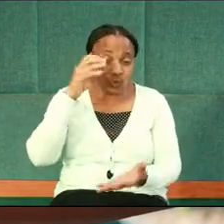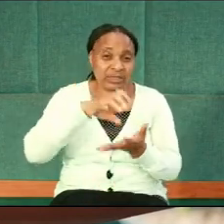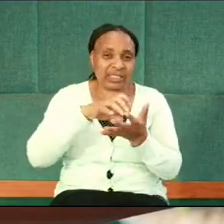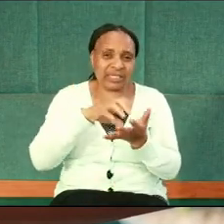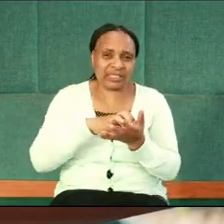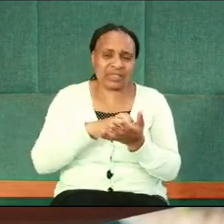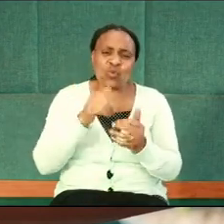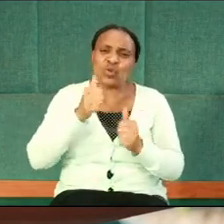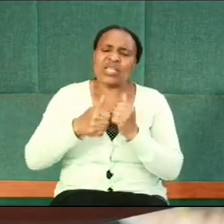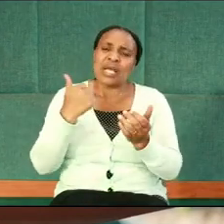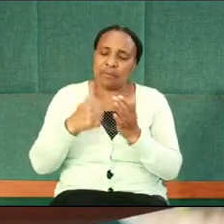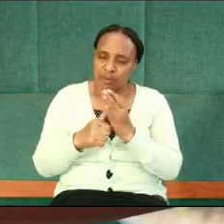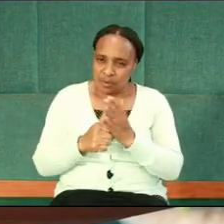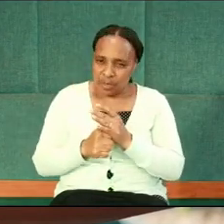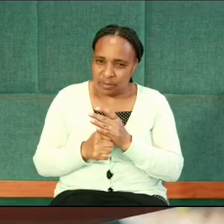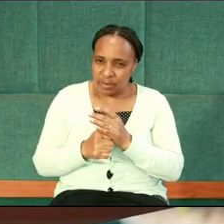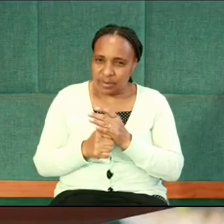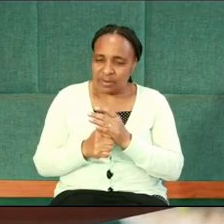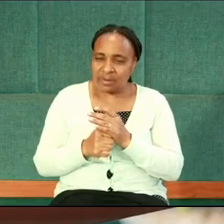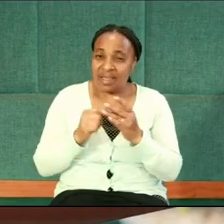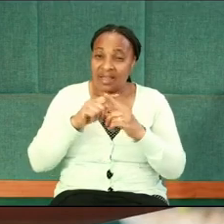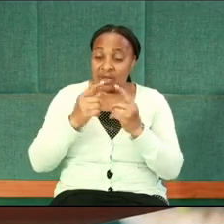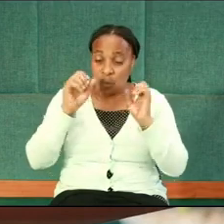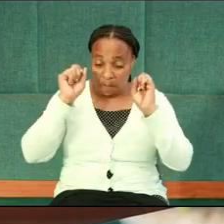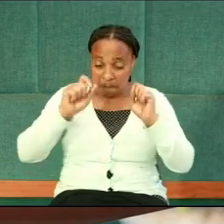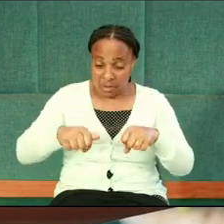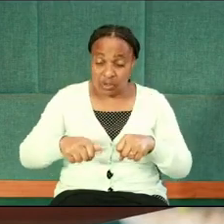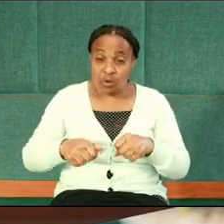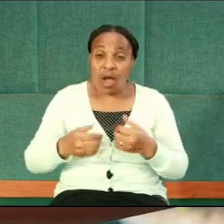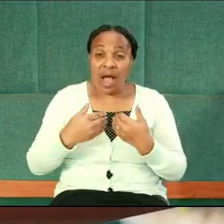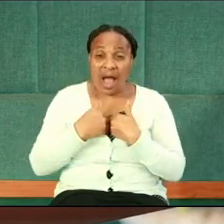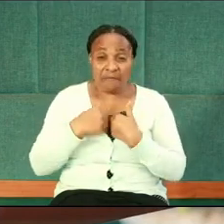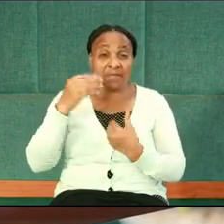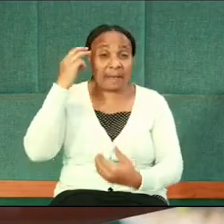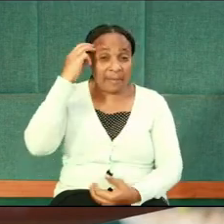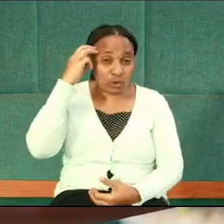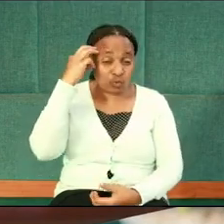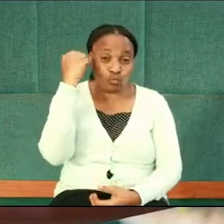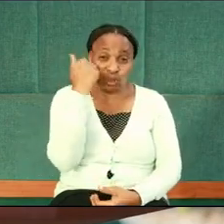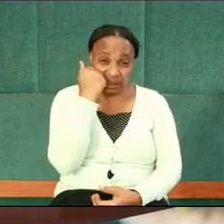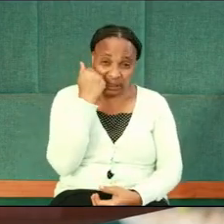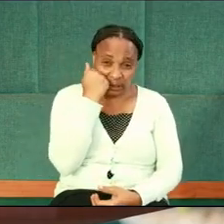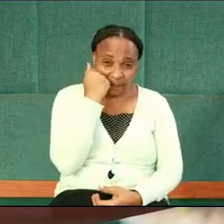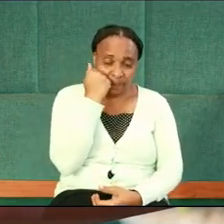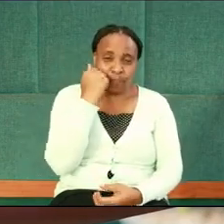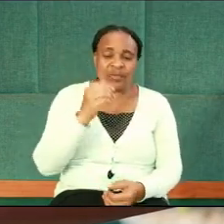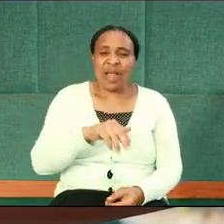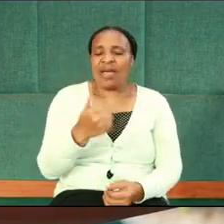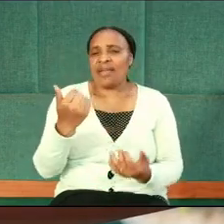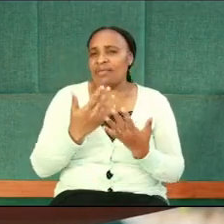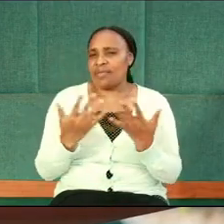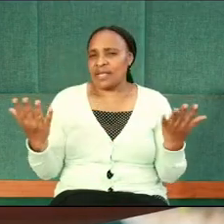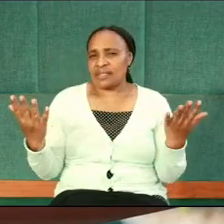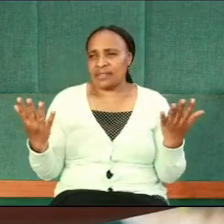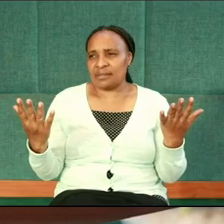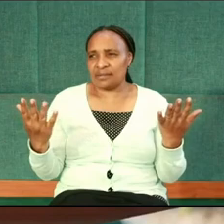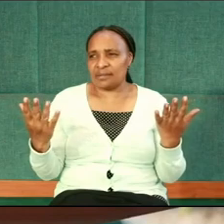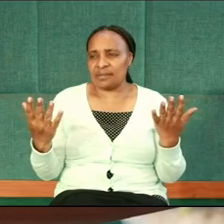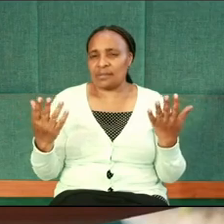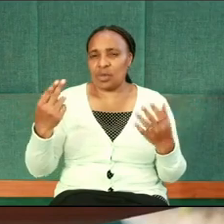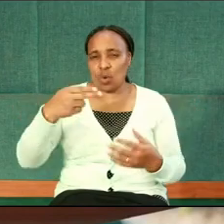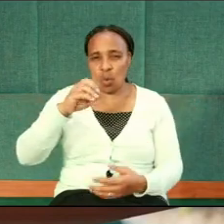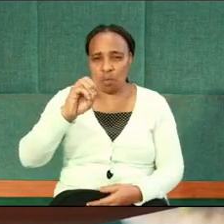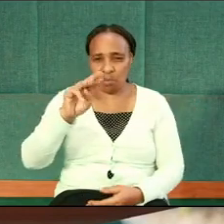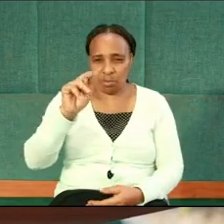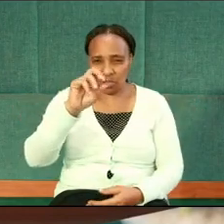there's a problem, you are likely to have mental illnesses. The other hormones, thyroid hormones,